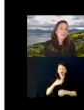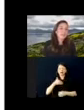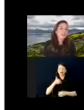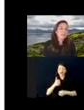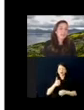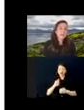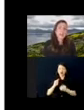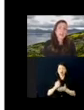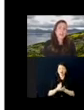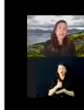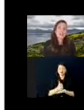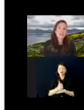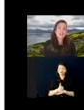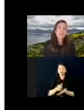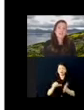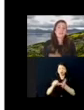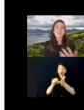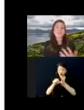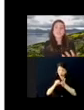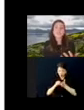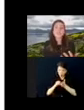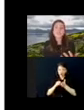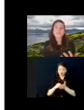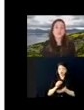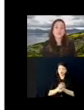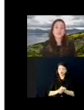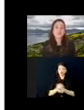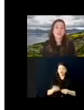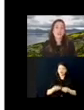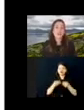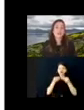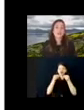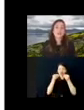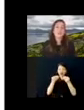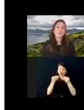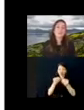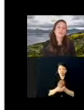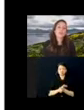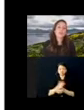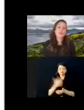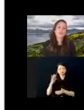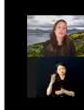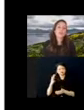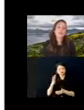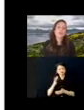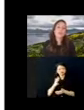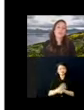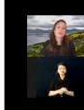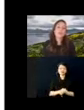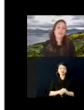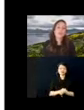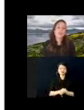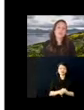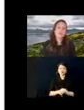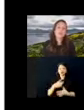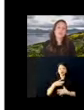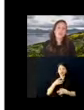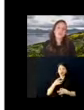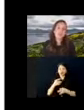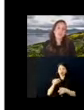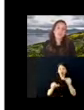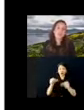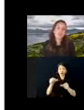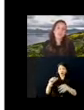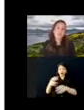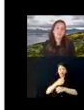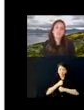adoption stick. And how does making that digital transition, you know, improve consumers' lives and change